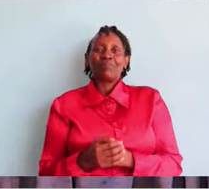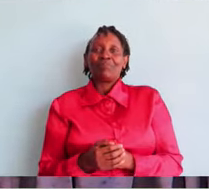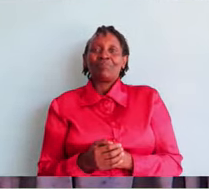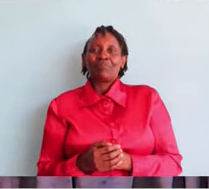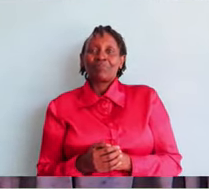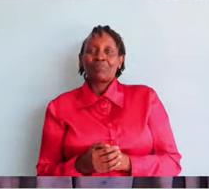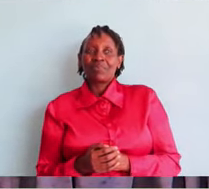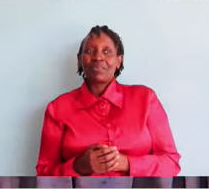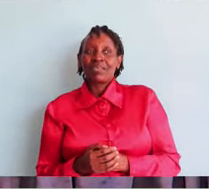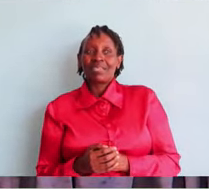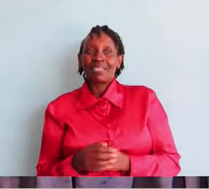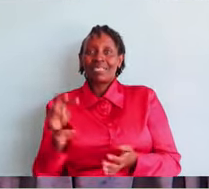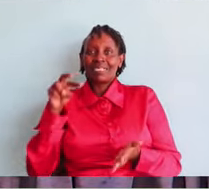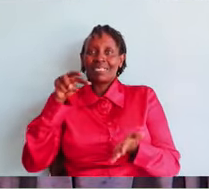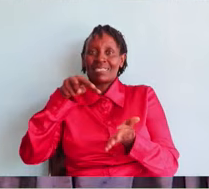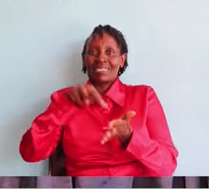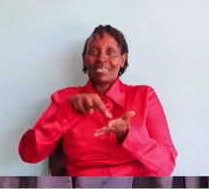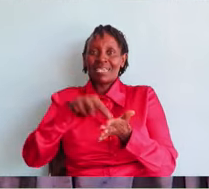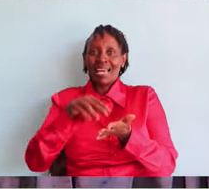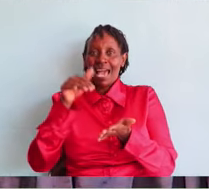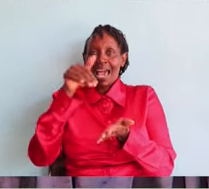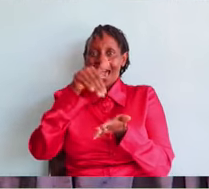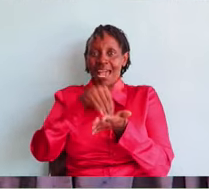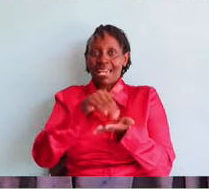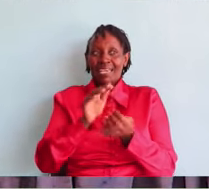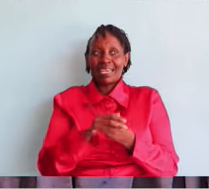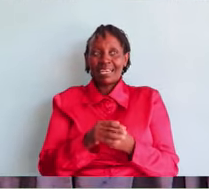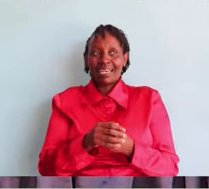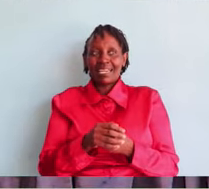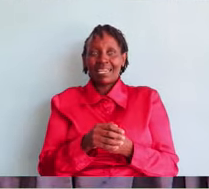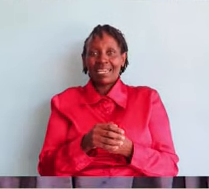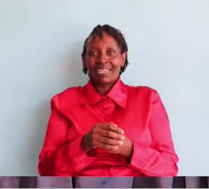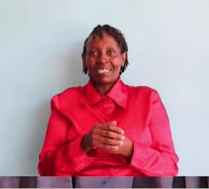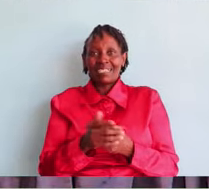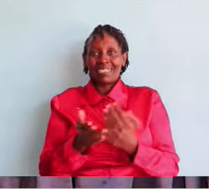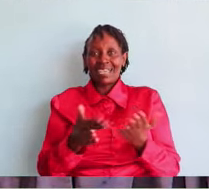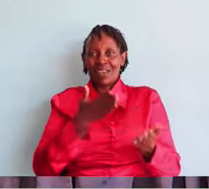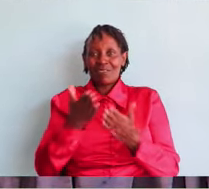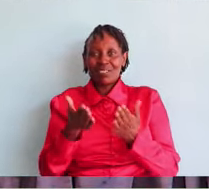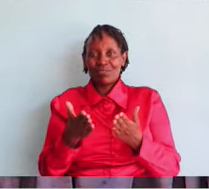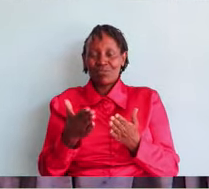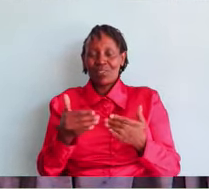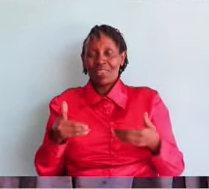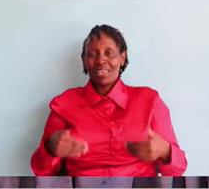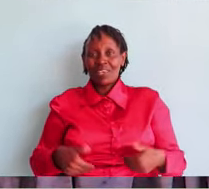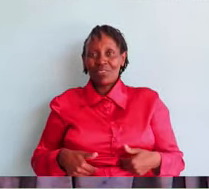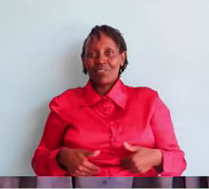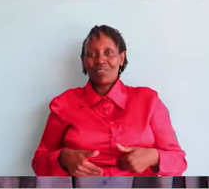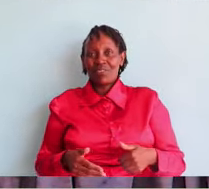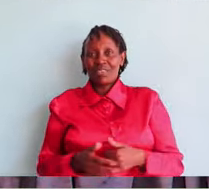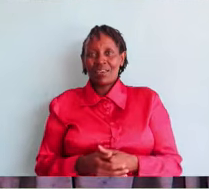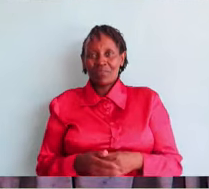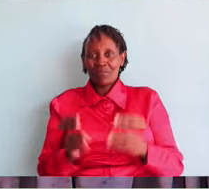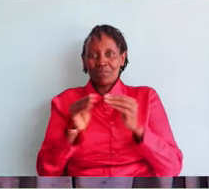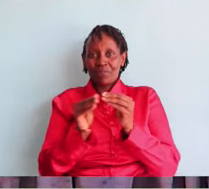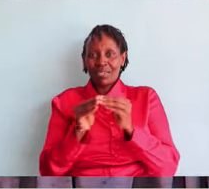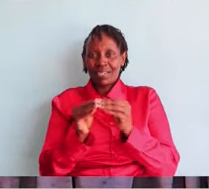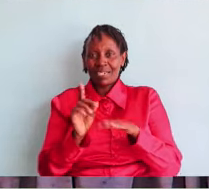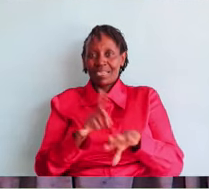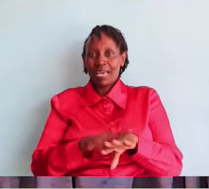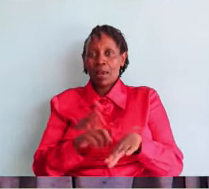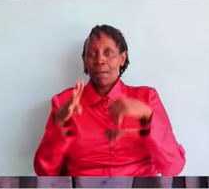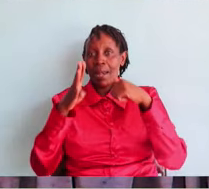also started getting involved in the Unchained service that was then the service for the youth that used to meet at 9